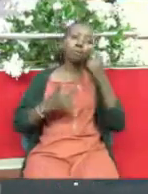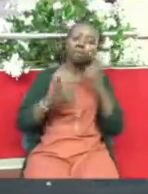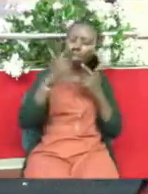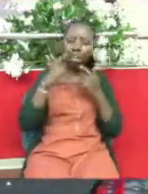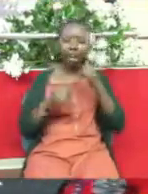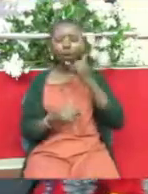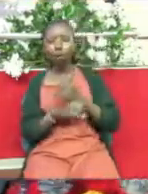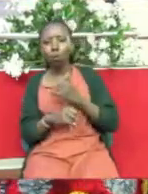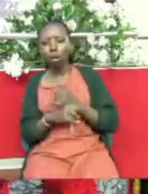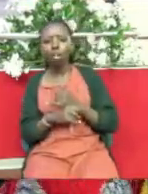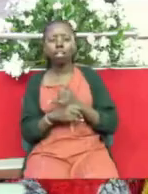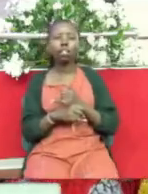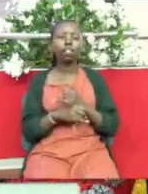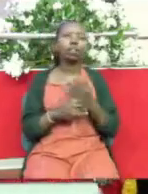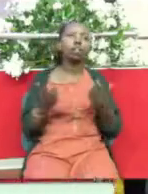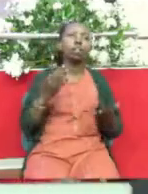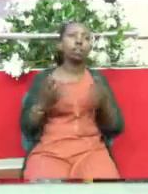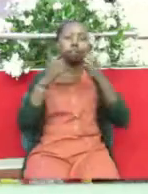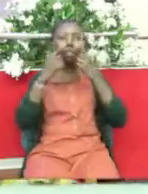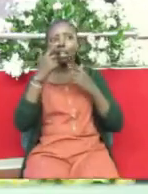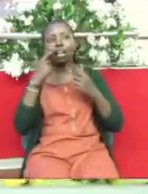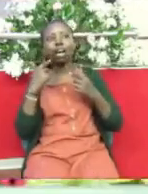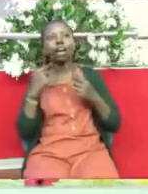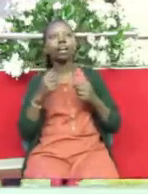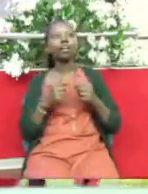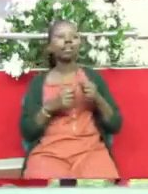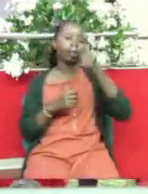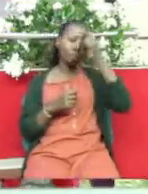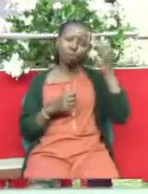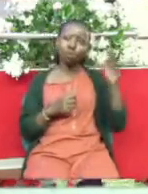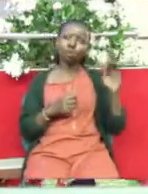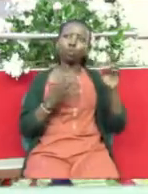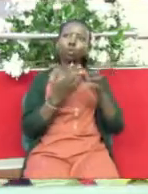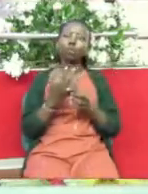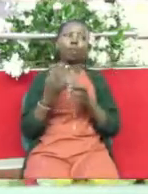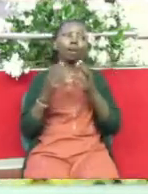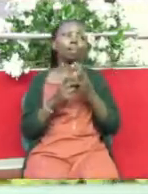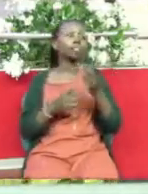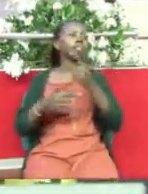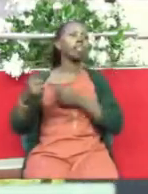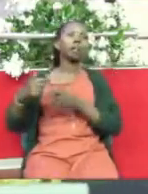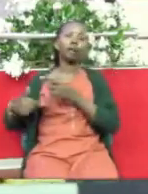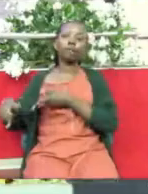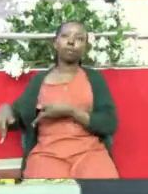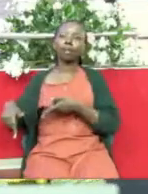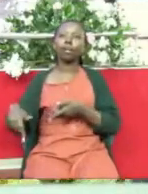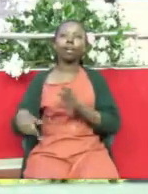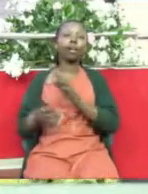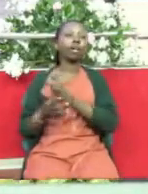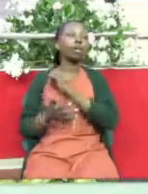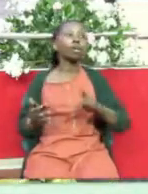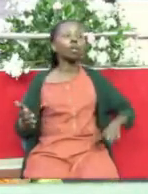been crying concerning your marriage. Come running to the altar. Come running to the altar today. The Lord is saying, I